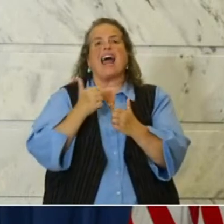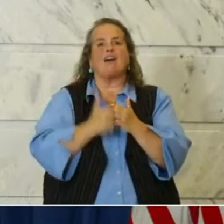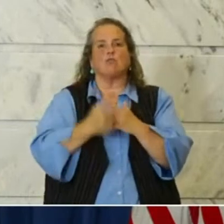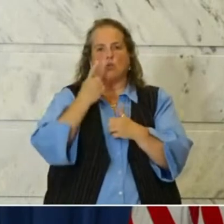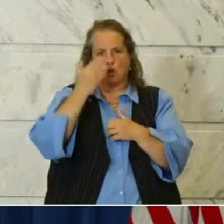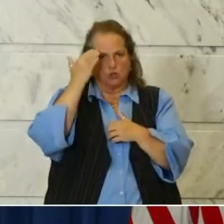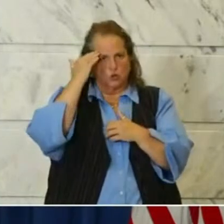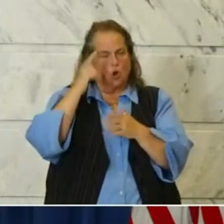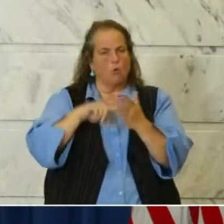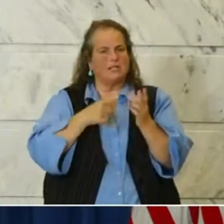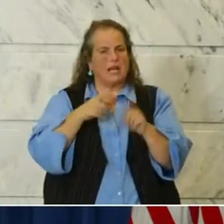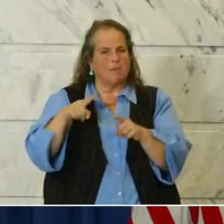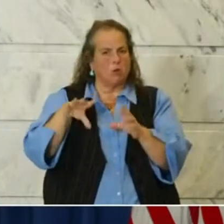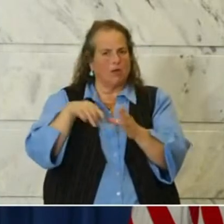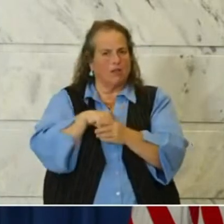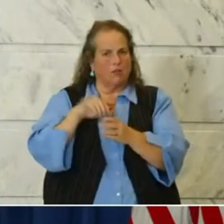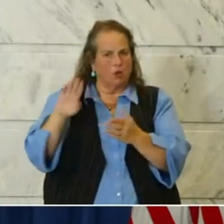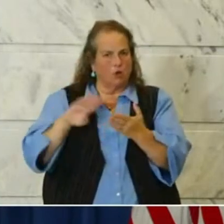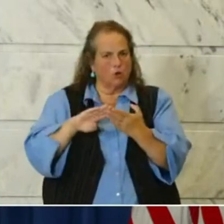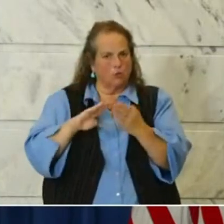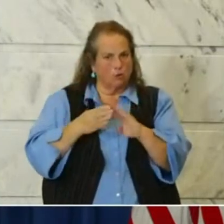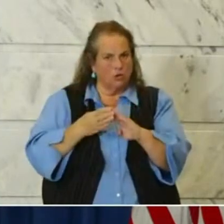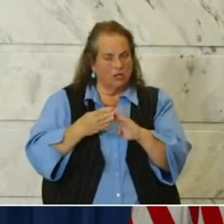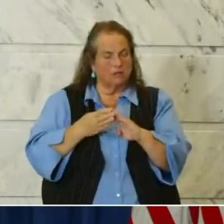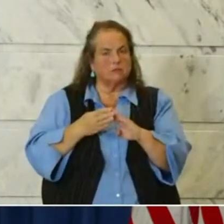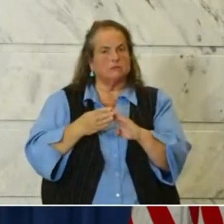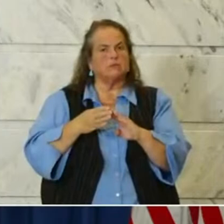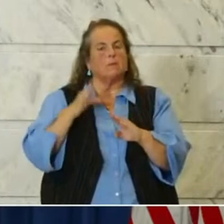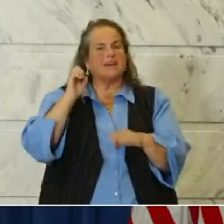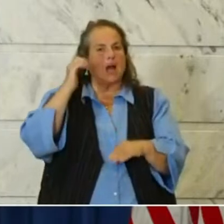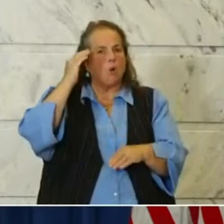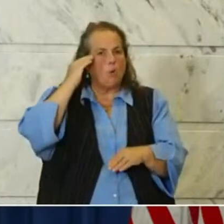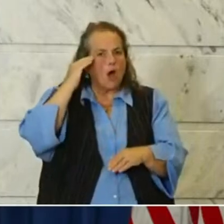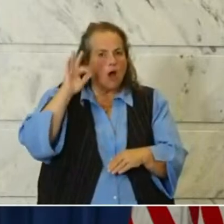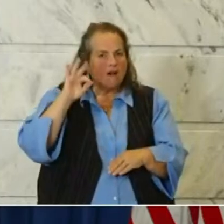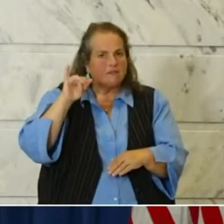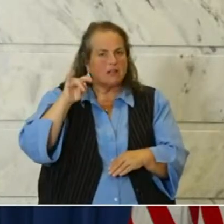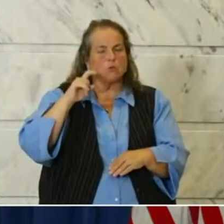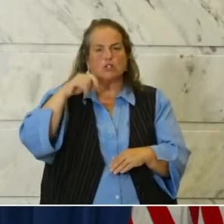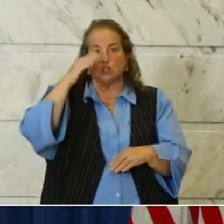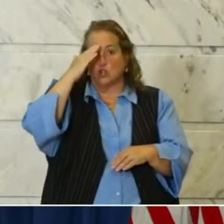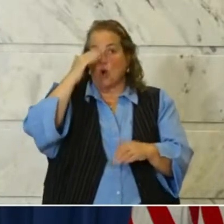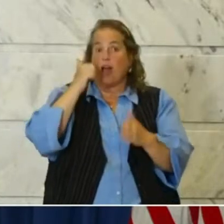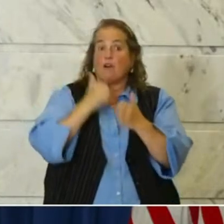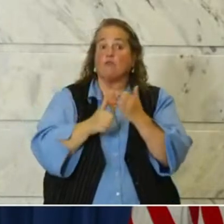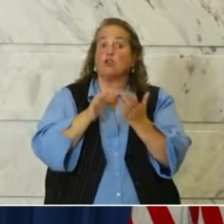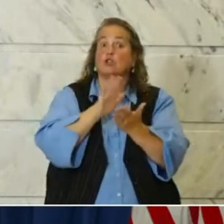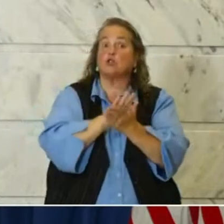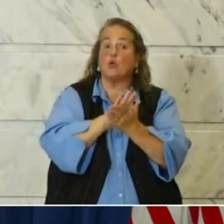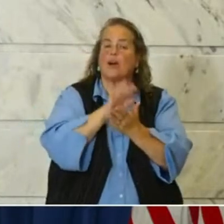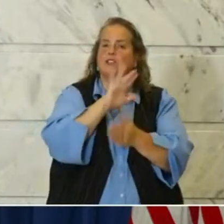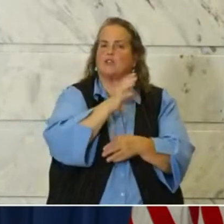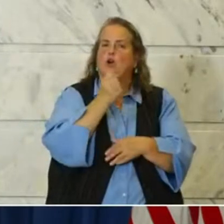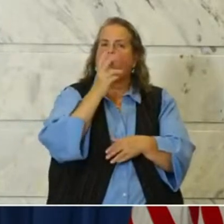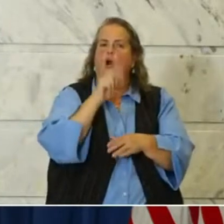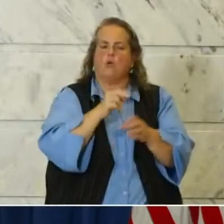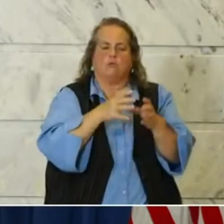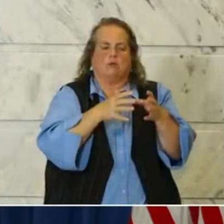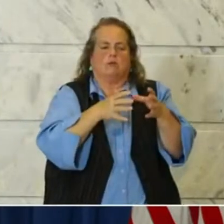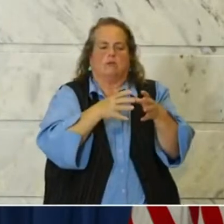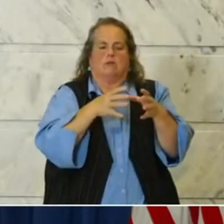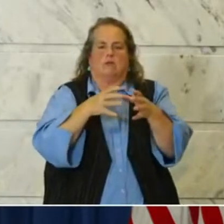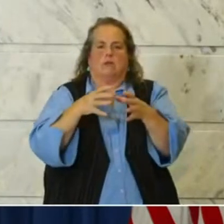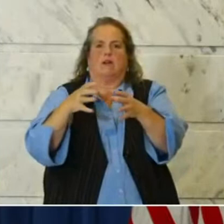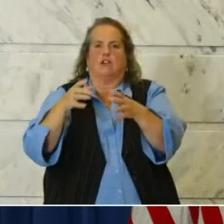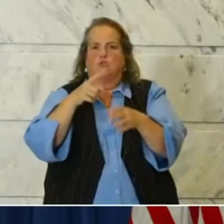going on in their community, to stay apprised of it. We should know that every school is like a living organism, and that you